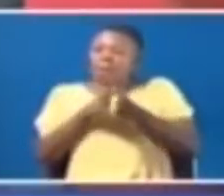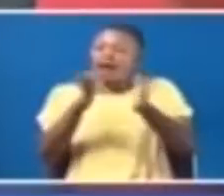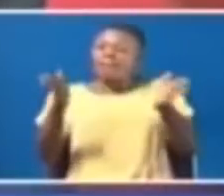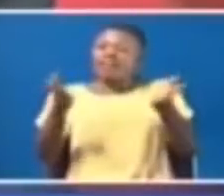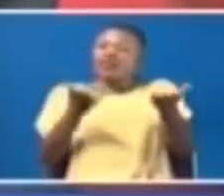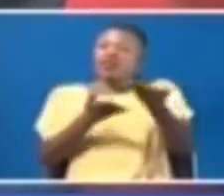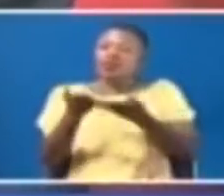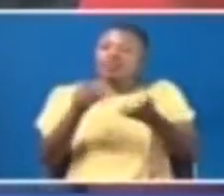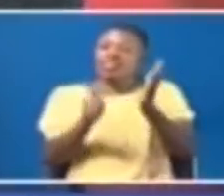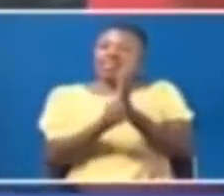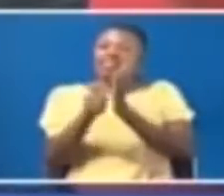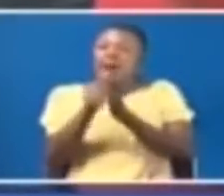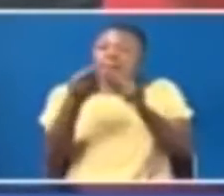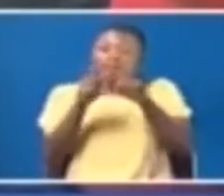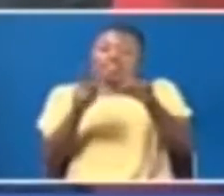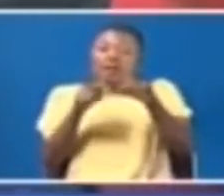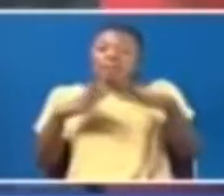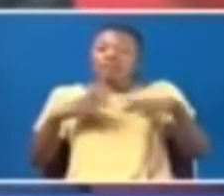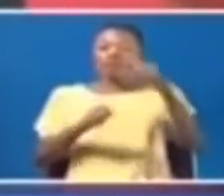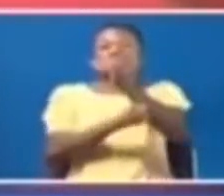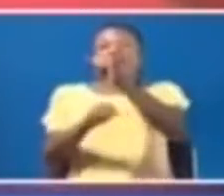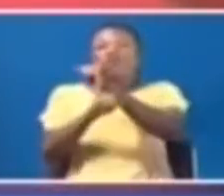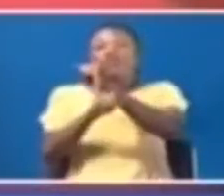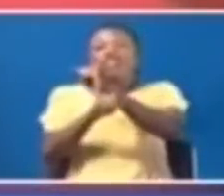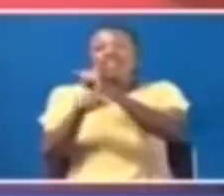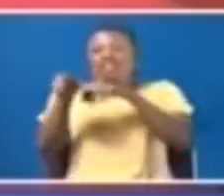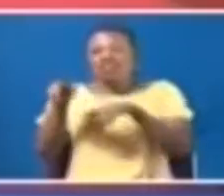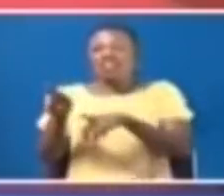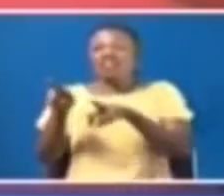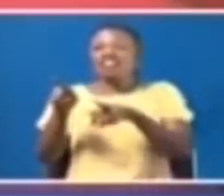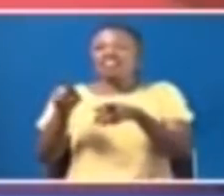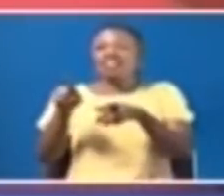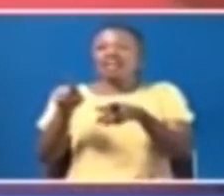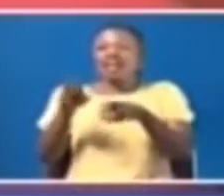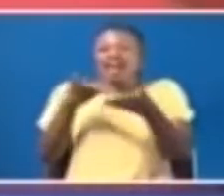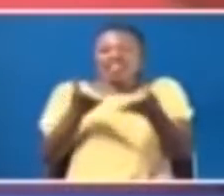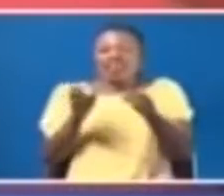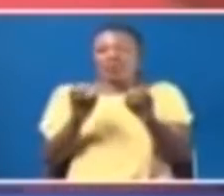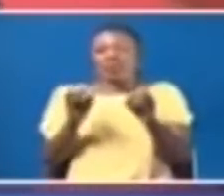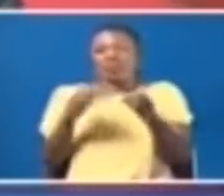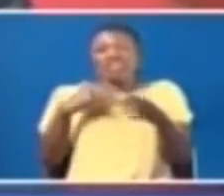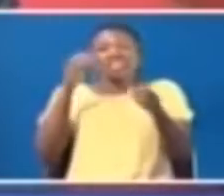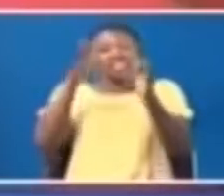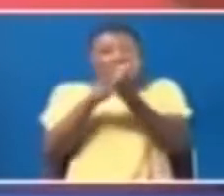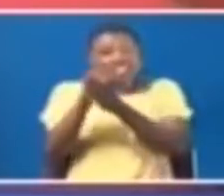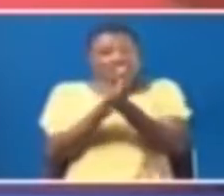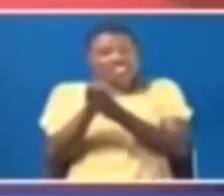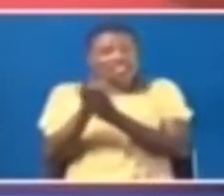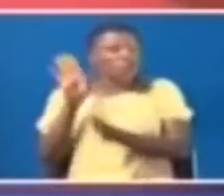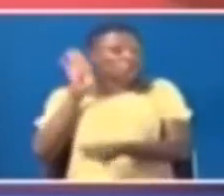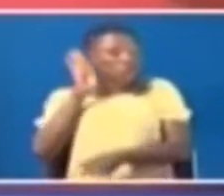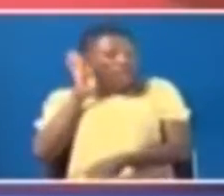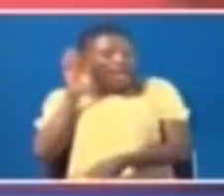Act, and the sponsors of those amendments are contractors themselves, Honorable Speaker. And I would really have been interested to hear